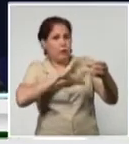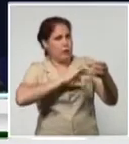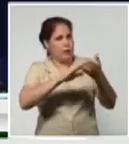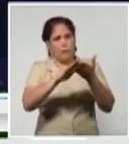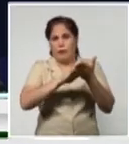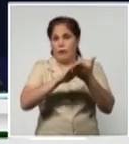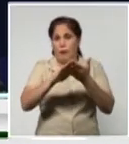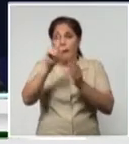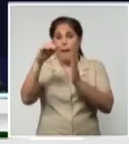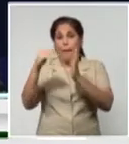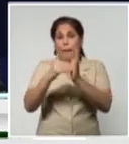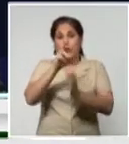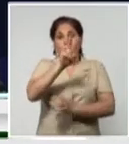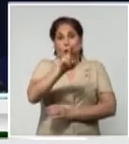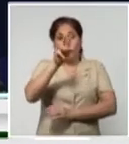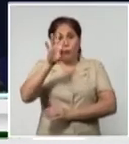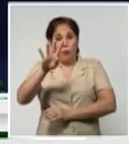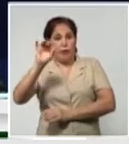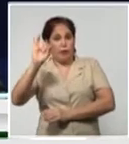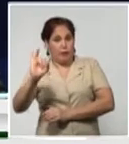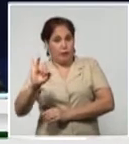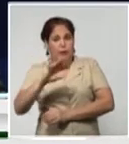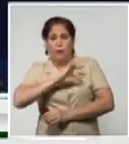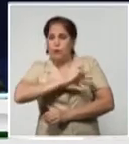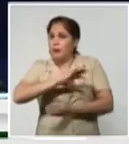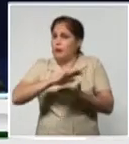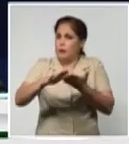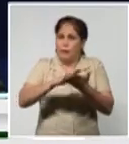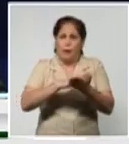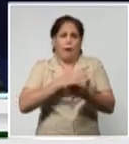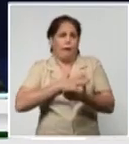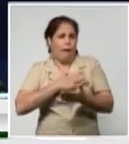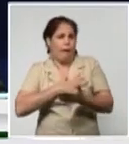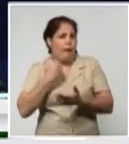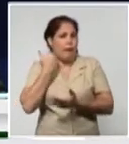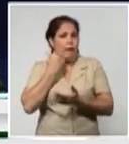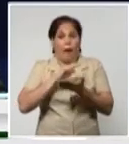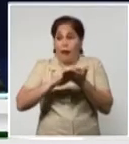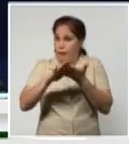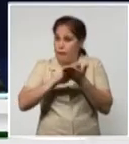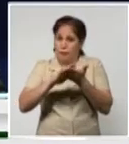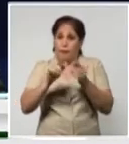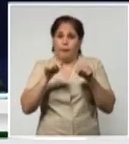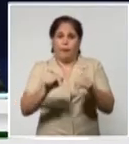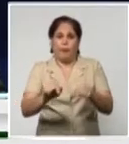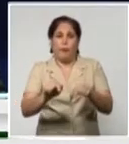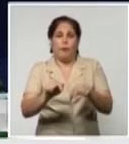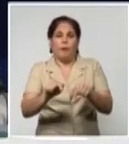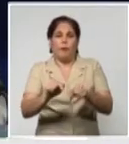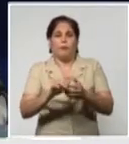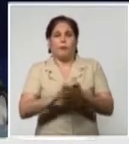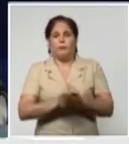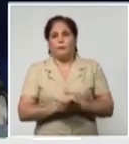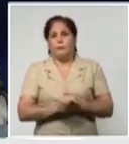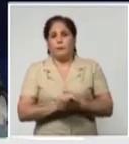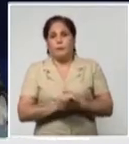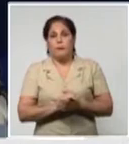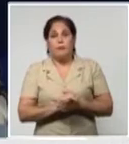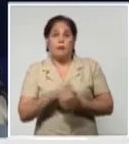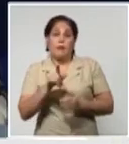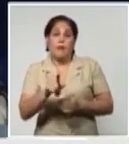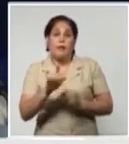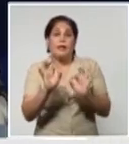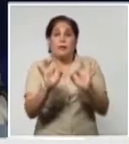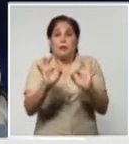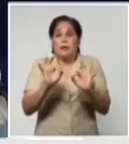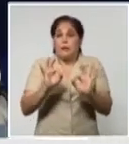1,247 people, 54% of the cases in the evolution of the pandemic in Cuba who have been